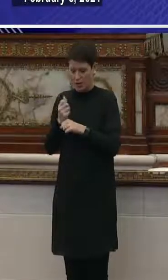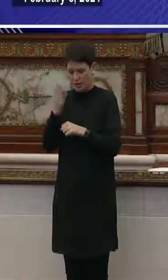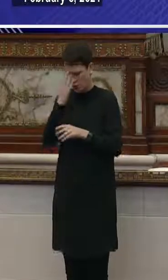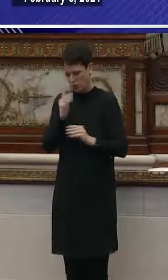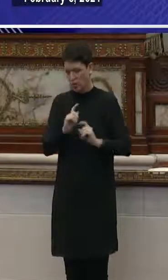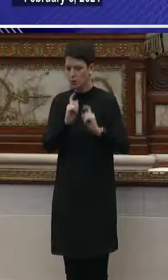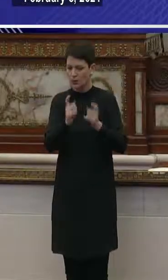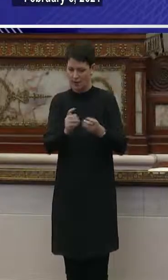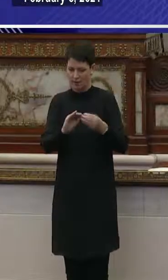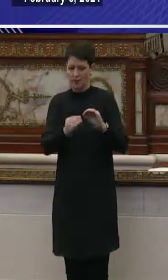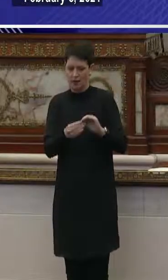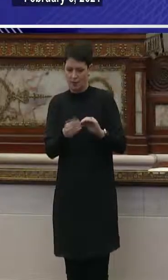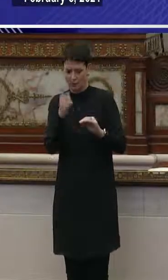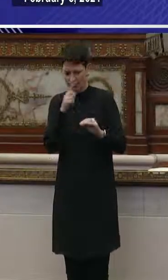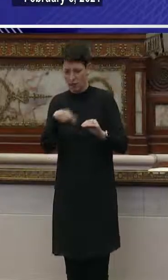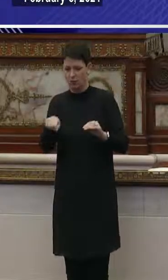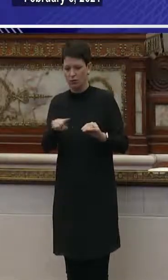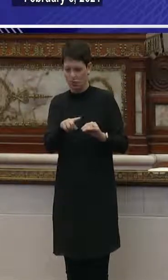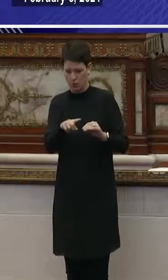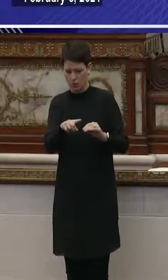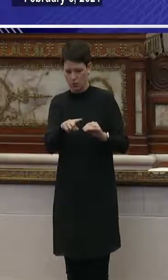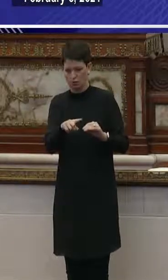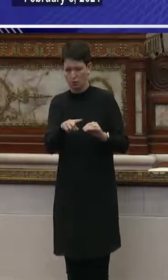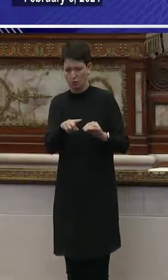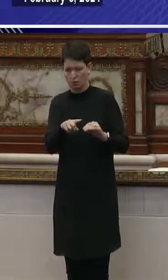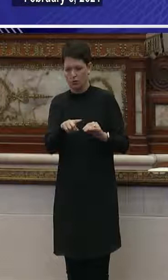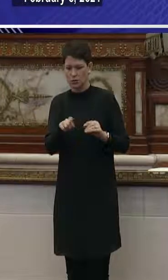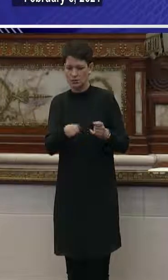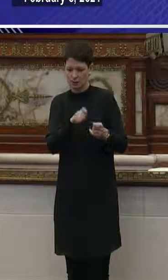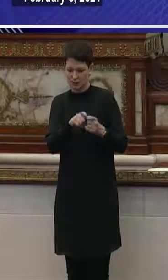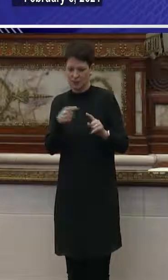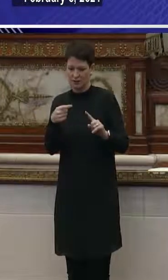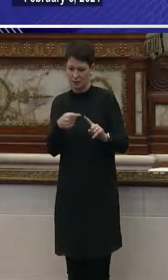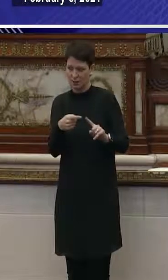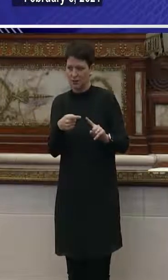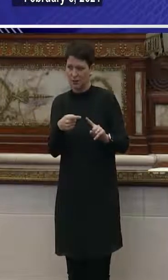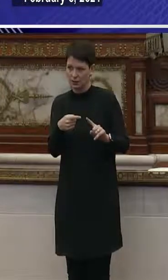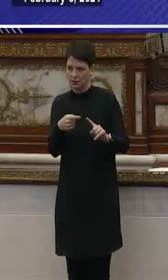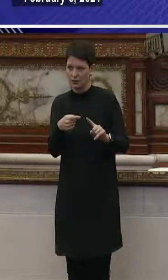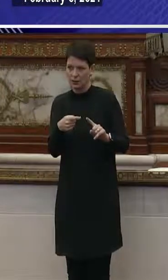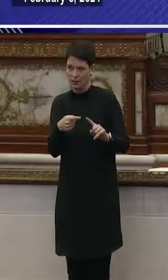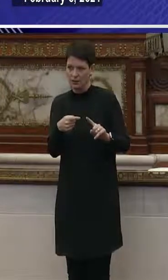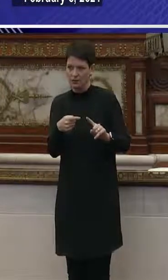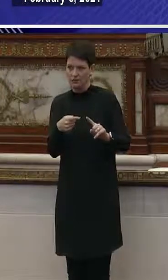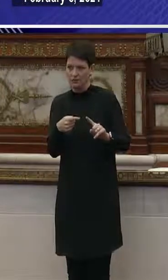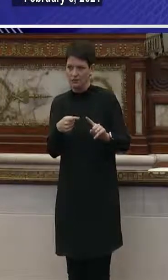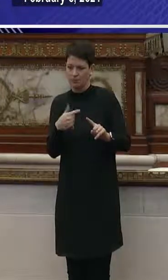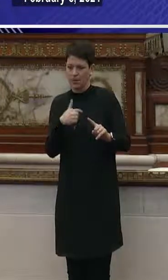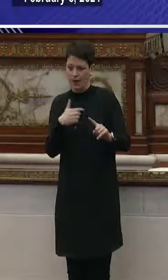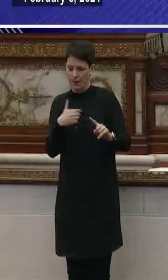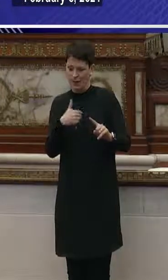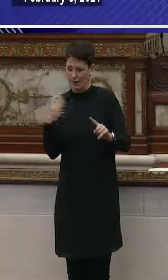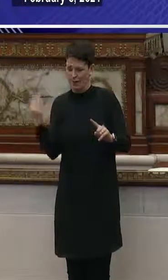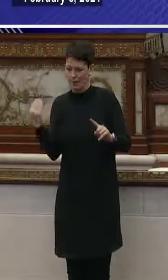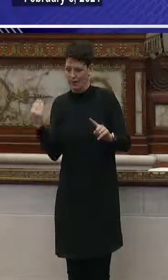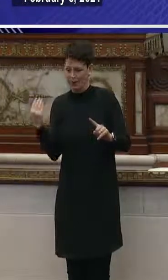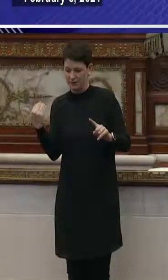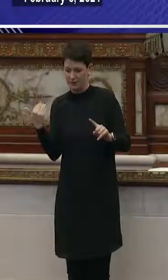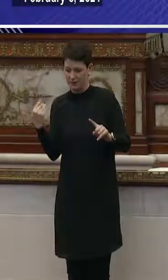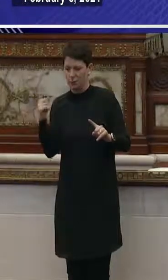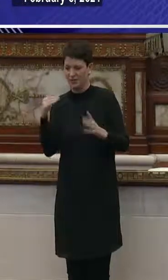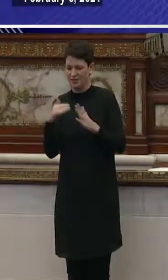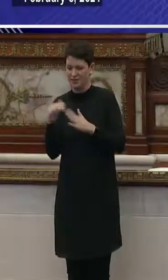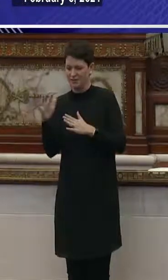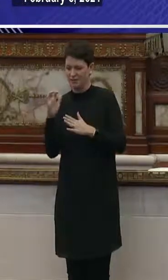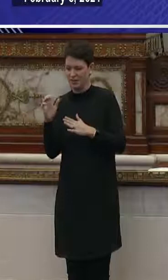provided a number for those in particular. I have 1,500